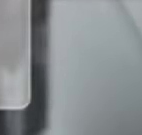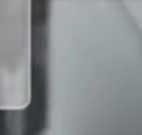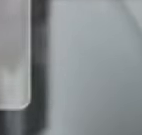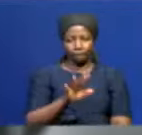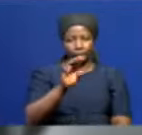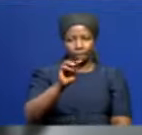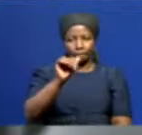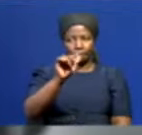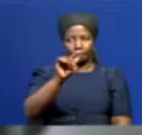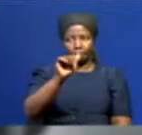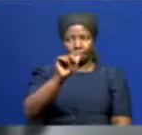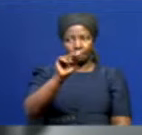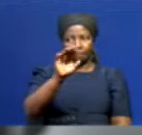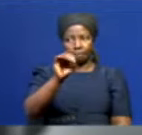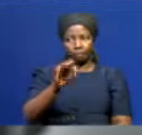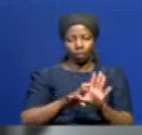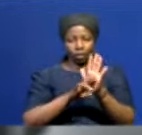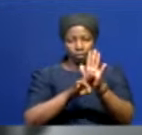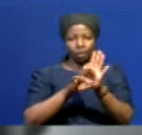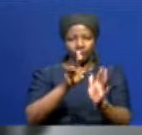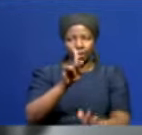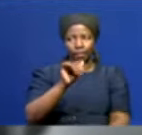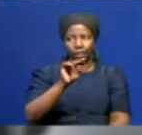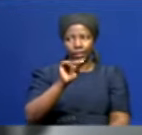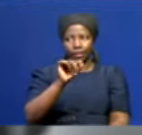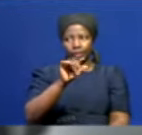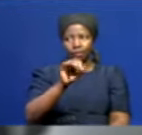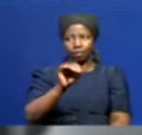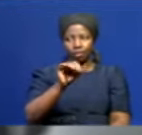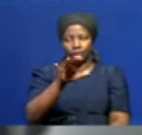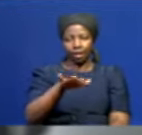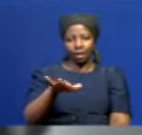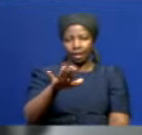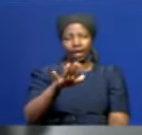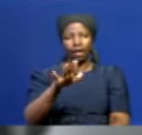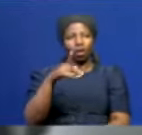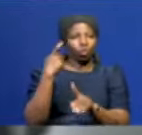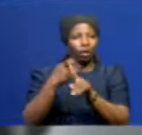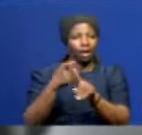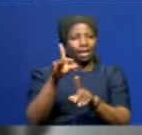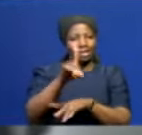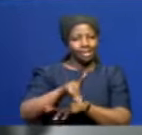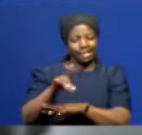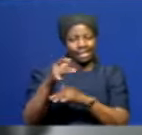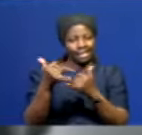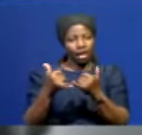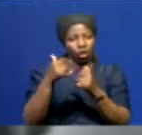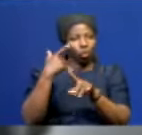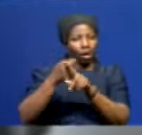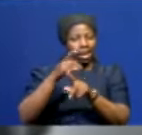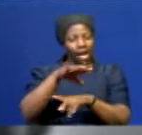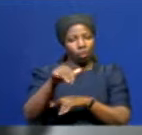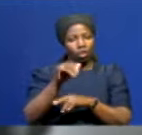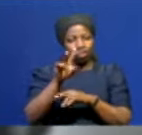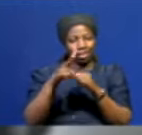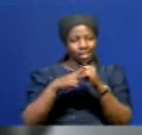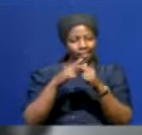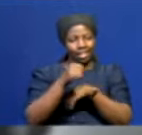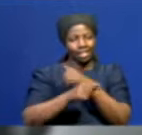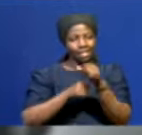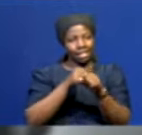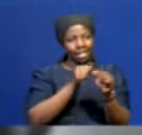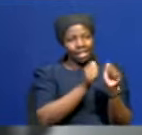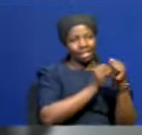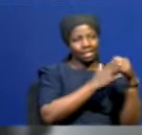Matano represented Kinango constituency in Kwale District, now Kwale County, for 27 years from 1961